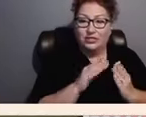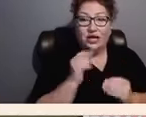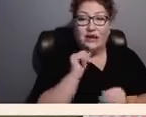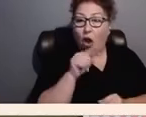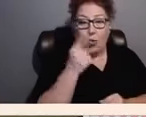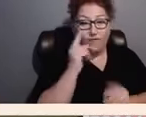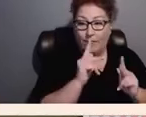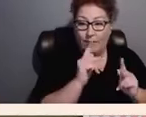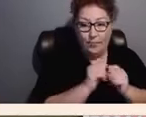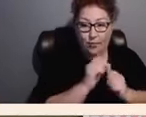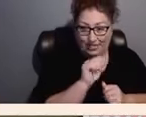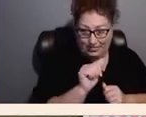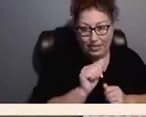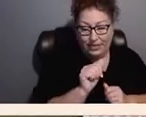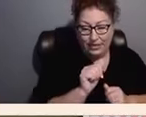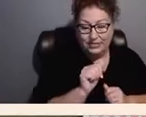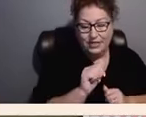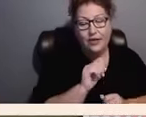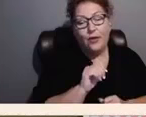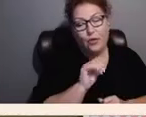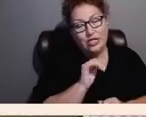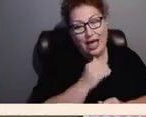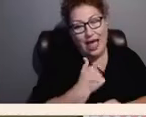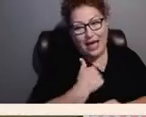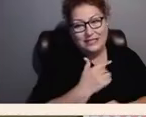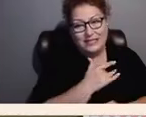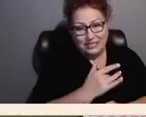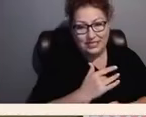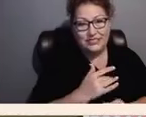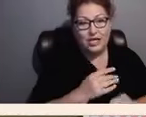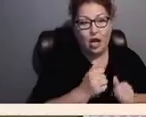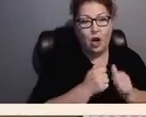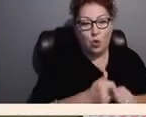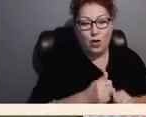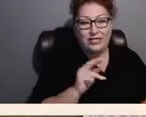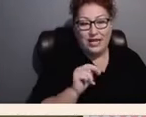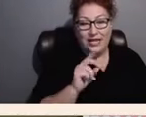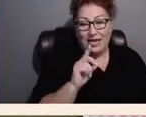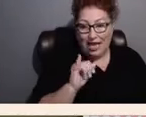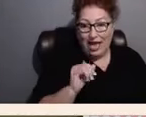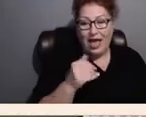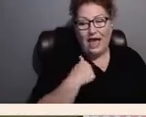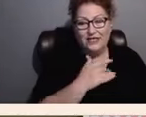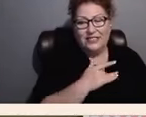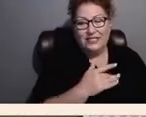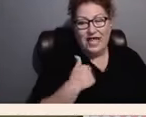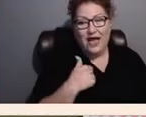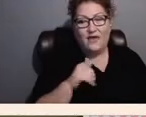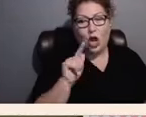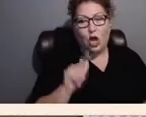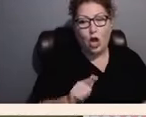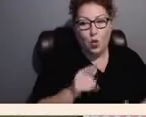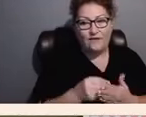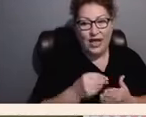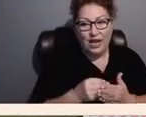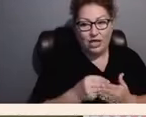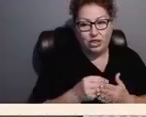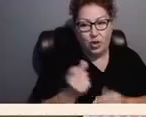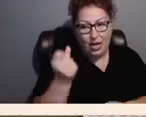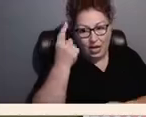has a tendency, according to NDI, has a tendency to have a lower financial literacy rate than, you know, the